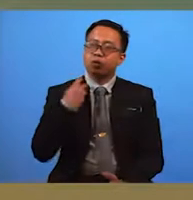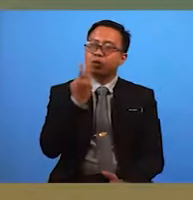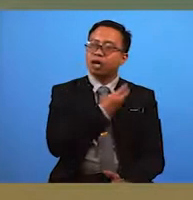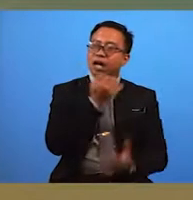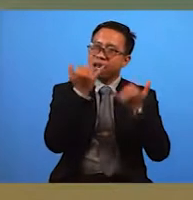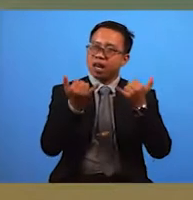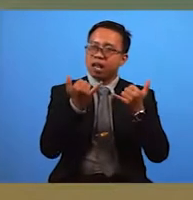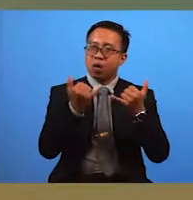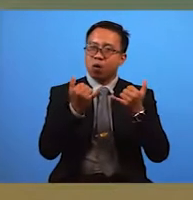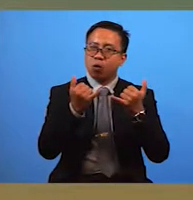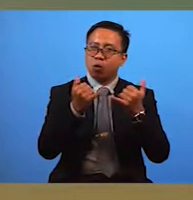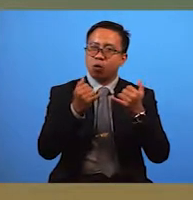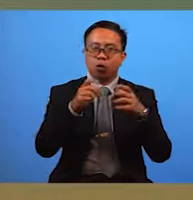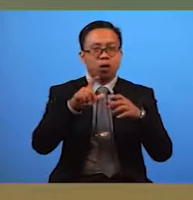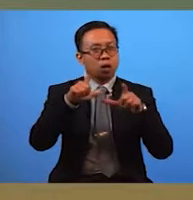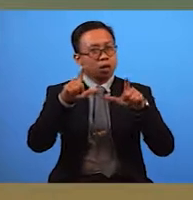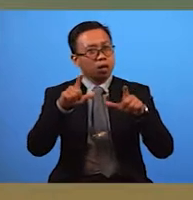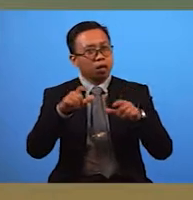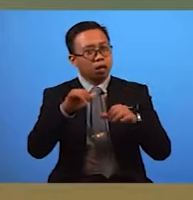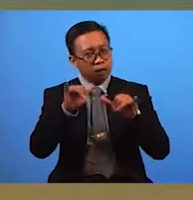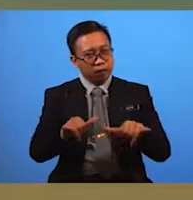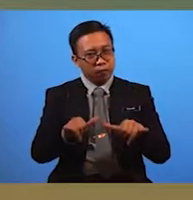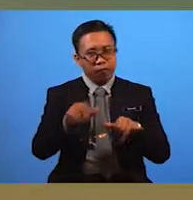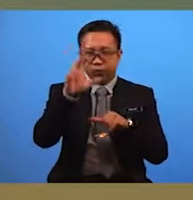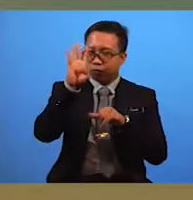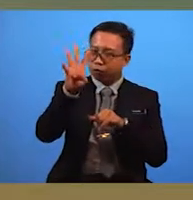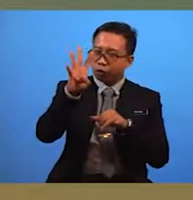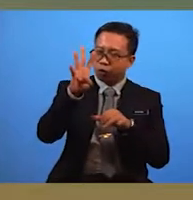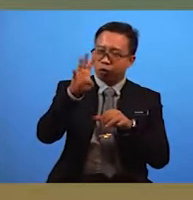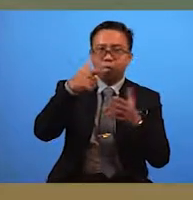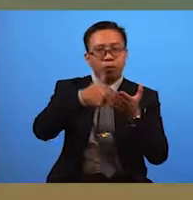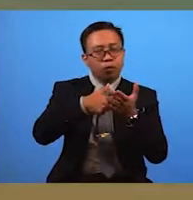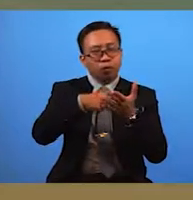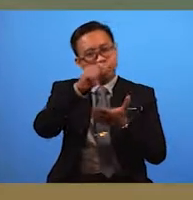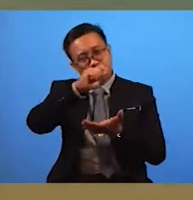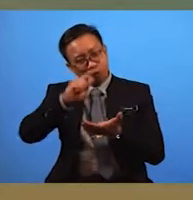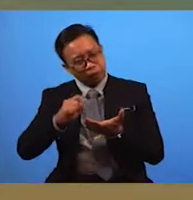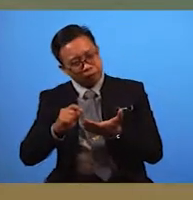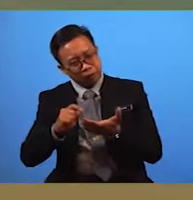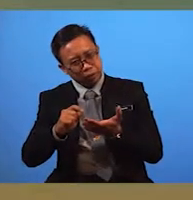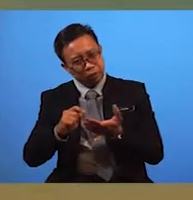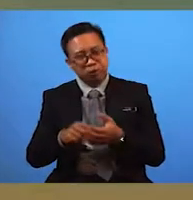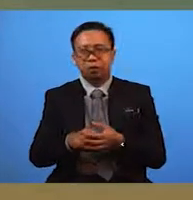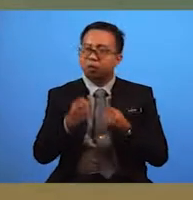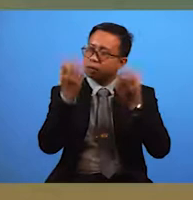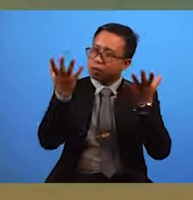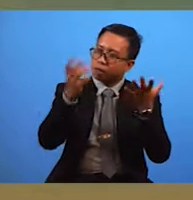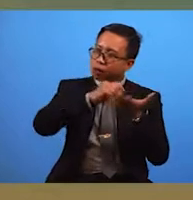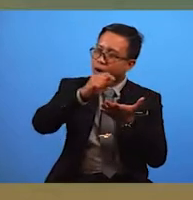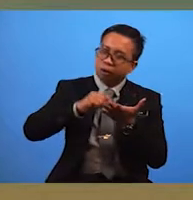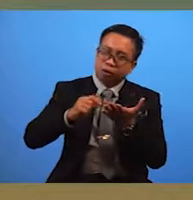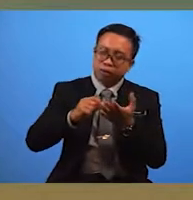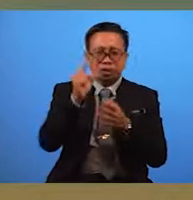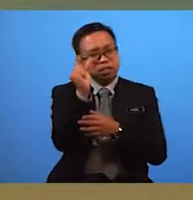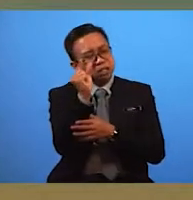We are now left with 4 more content points to write. Not much left to write now,